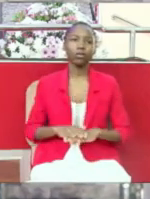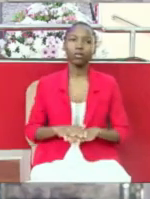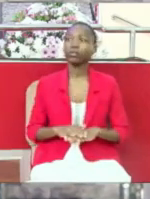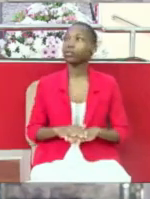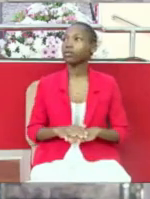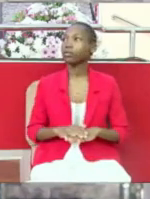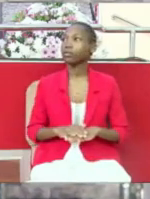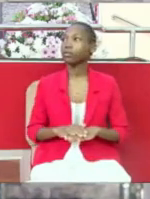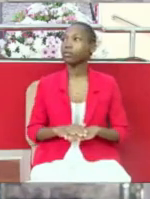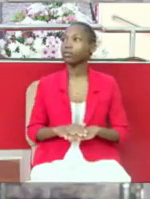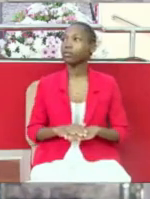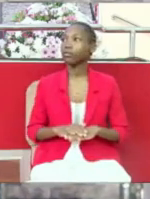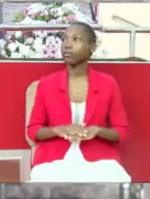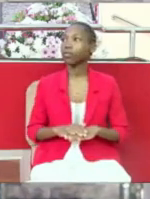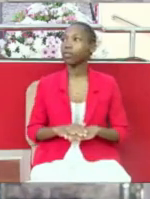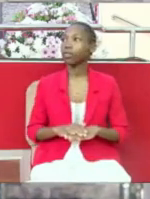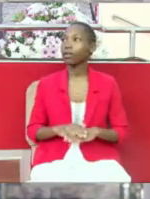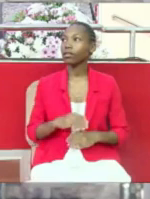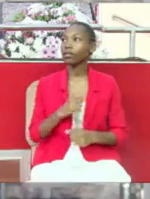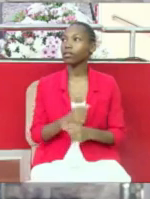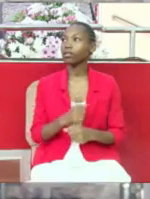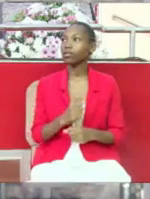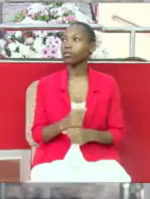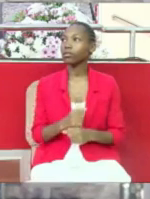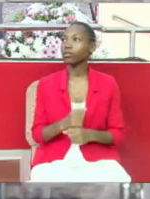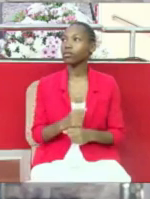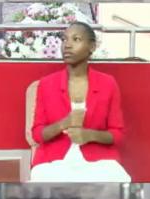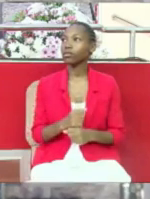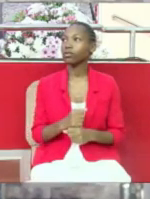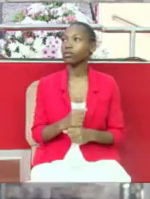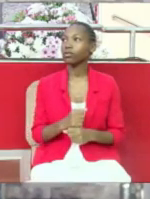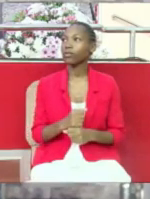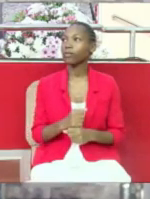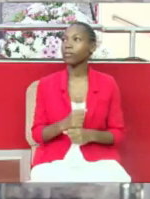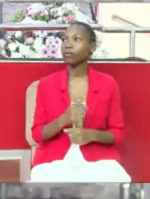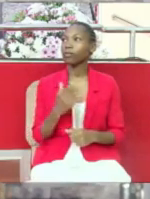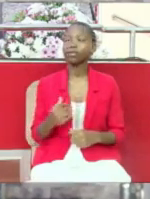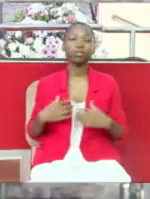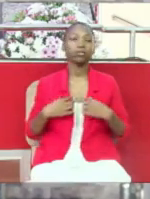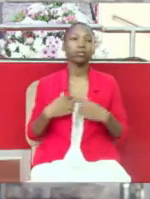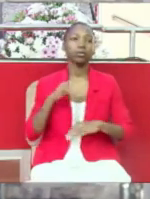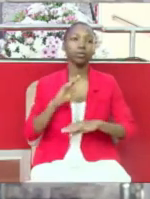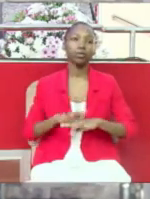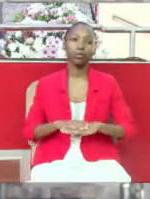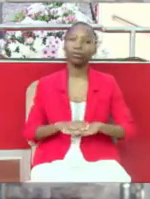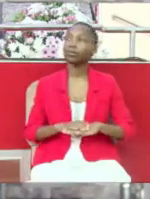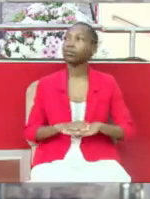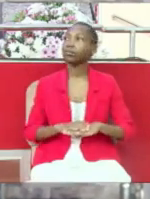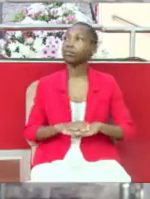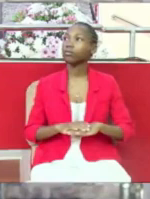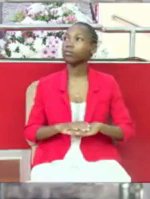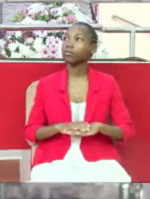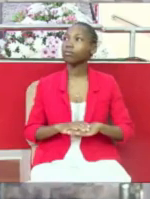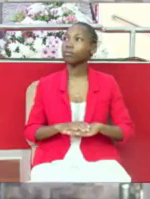likuwa nzuri sana. That they had to do some pata ukiweka hapa utapata hapa utapotea because it was good. Kwa sababu vazi lake likuwa